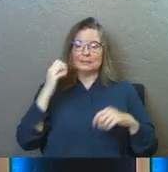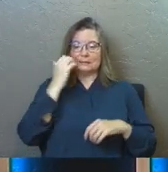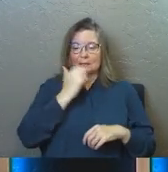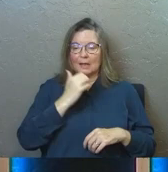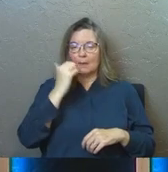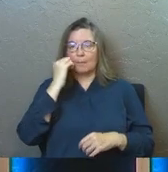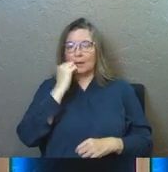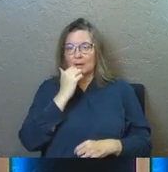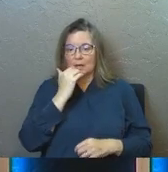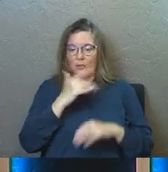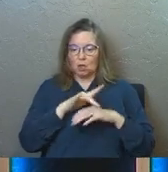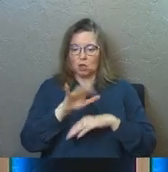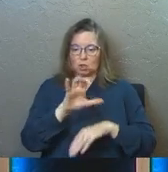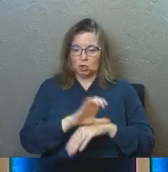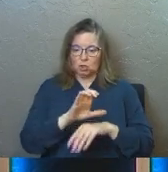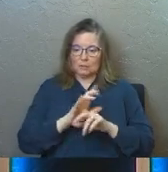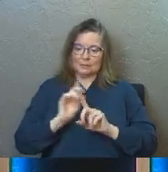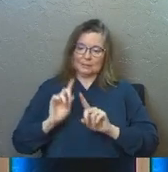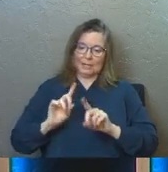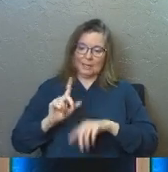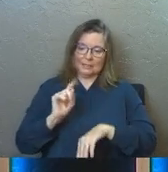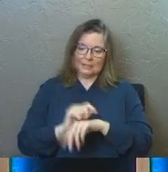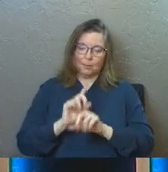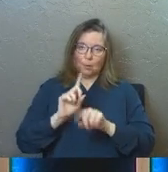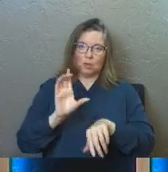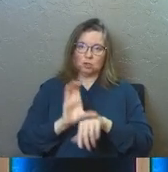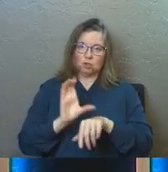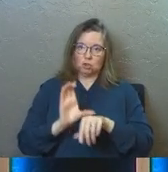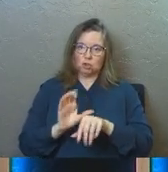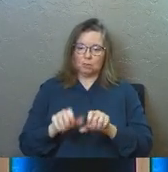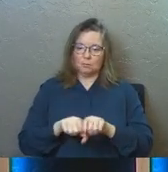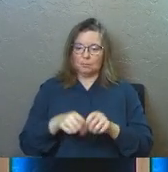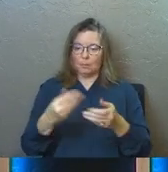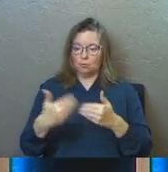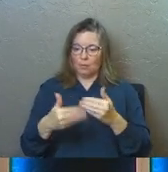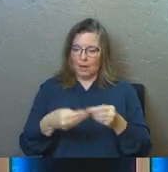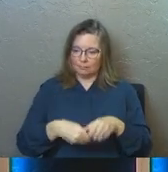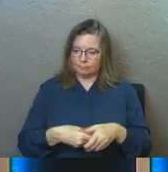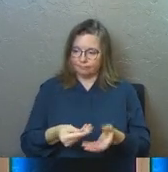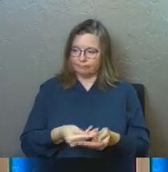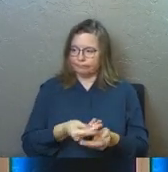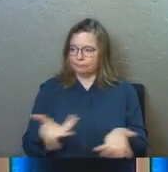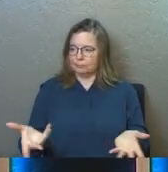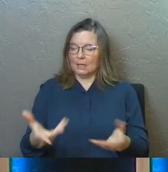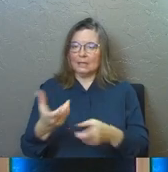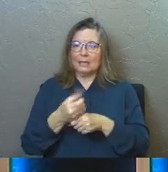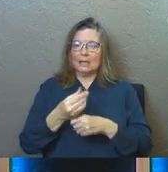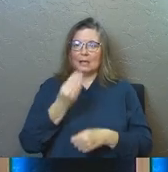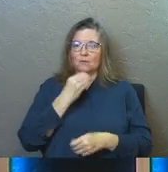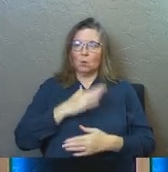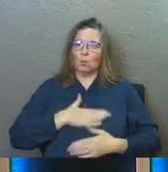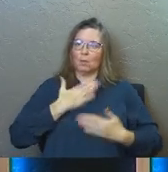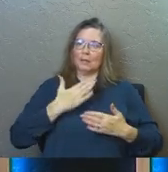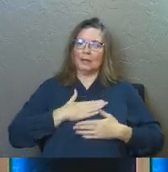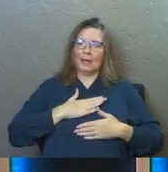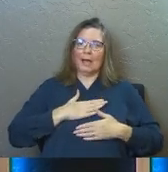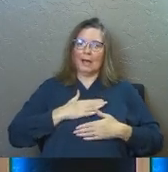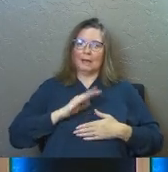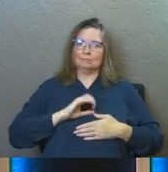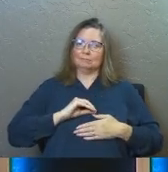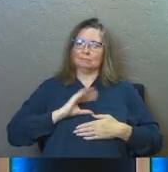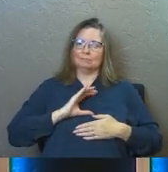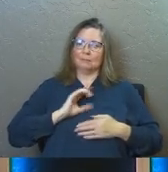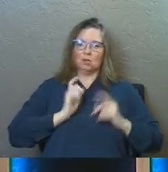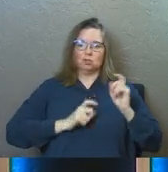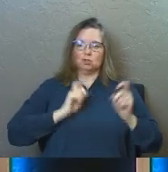day again, the early church, they attending the temple, going to church together, breaking bread, eating dinner in their homes, they received their food with glad and generous